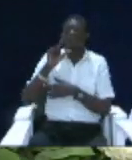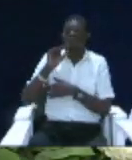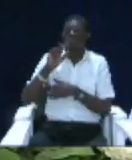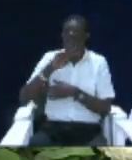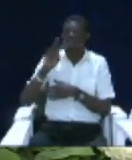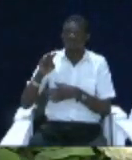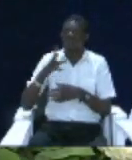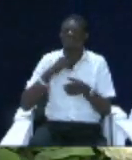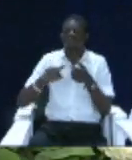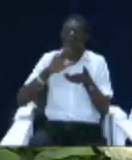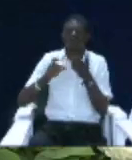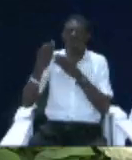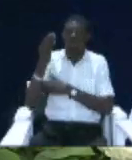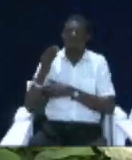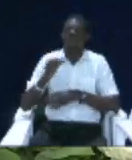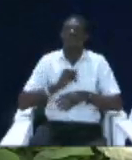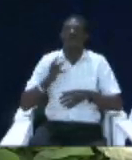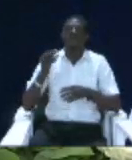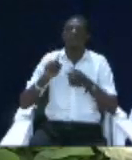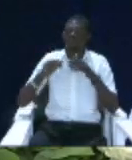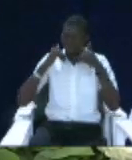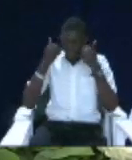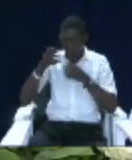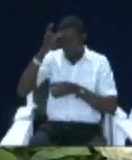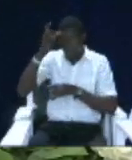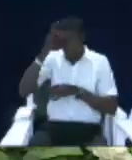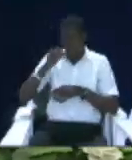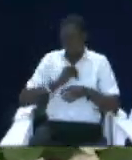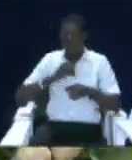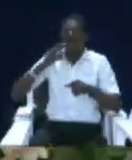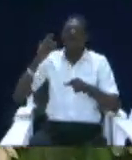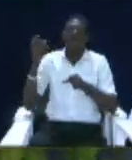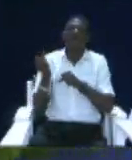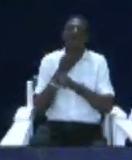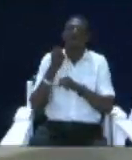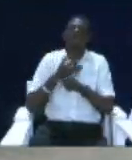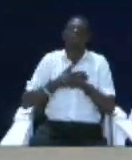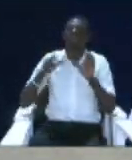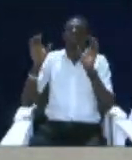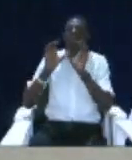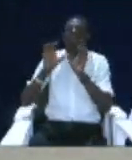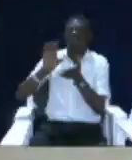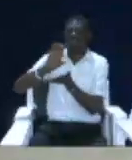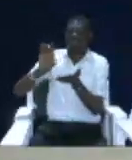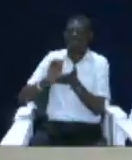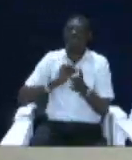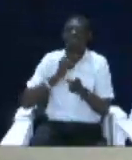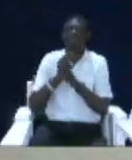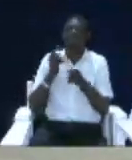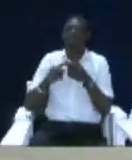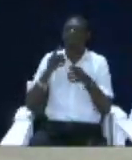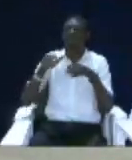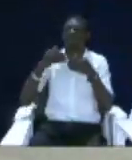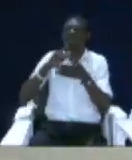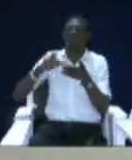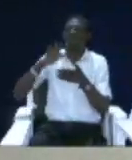diet, and to the glory of the Lord and to the shame of the devil, I got my certification. I just want to give God all the